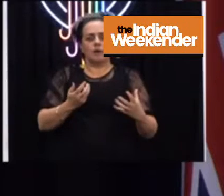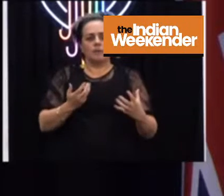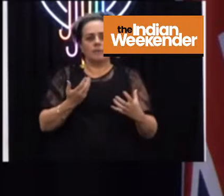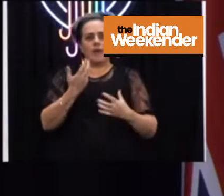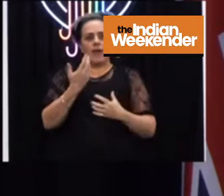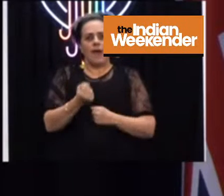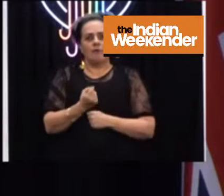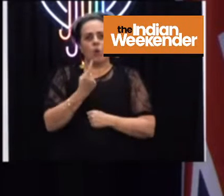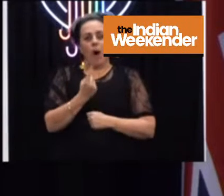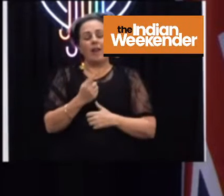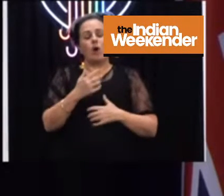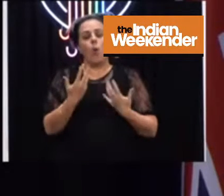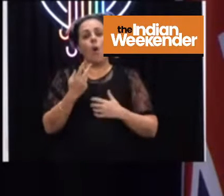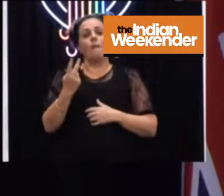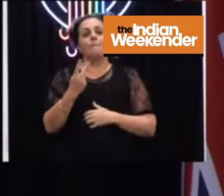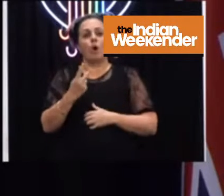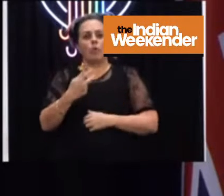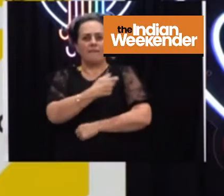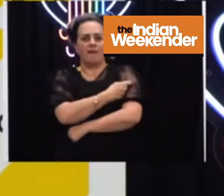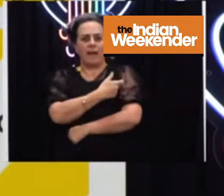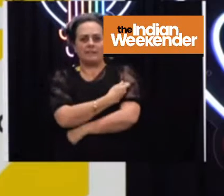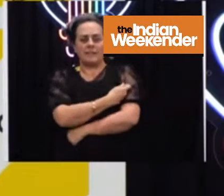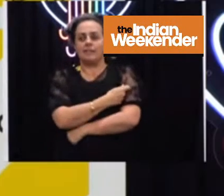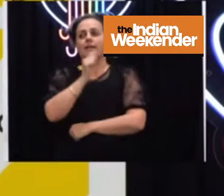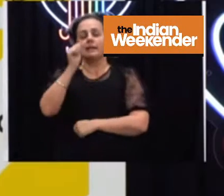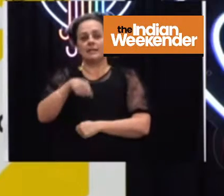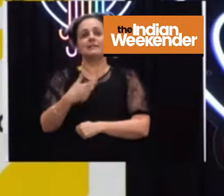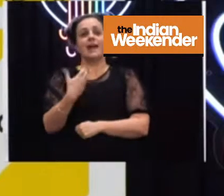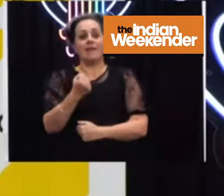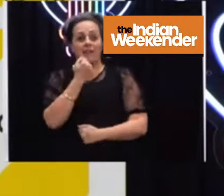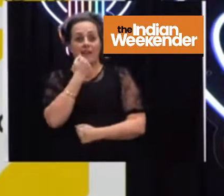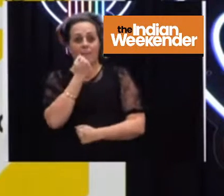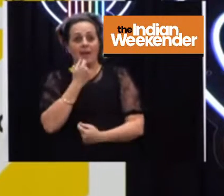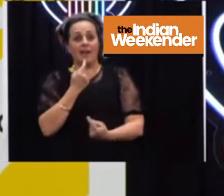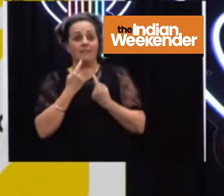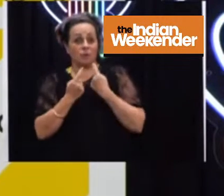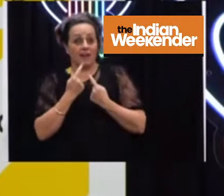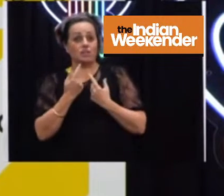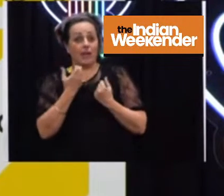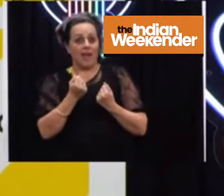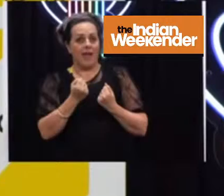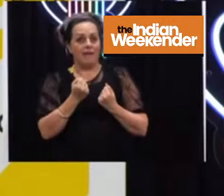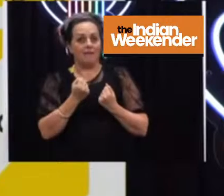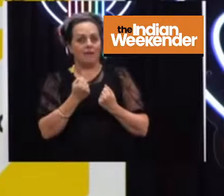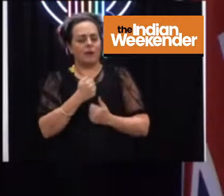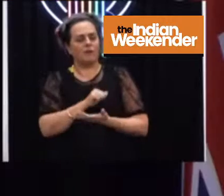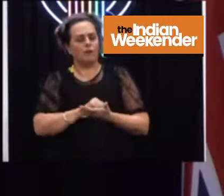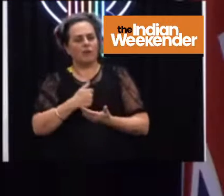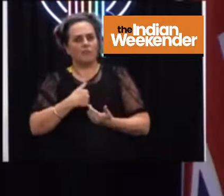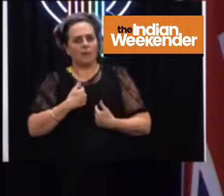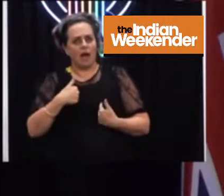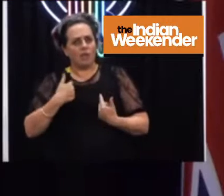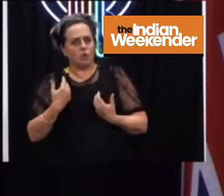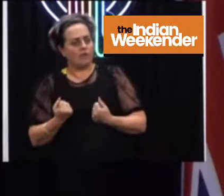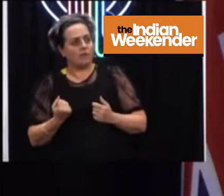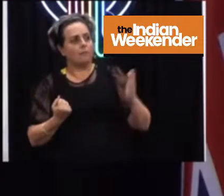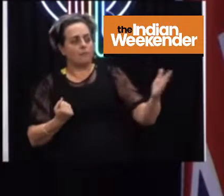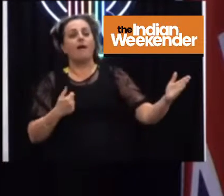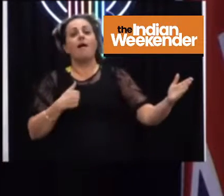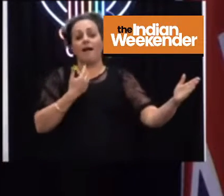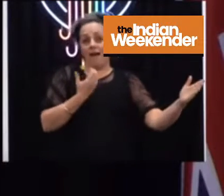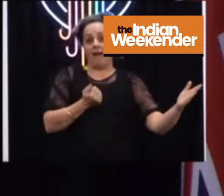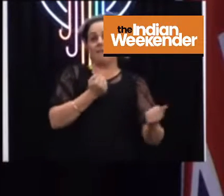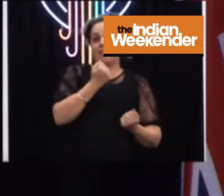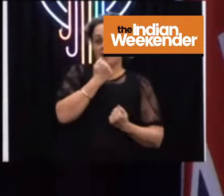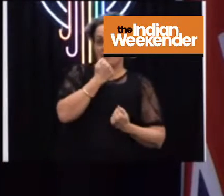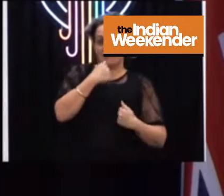one or both vaccines? Yes, we do have breakdowns on all of that. Forgive me, I Yes. don't have those figures in front of me right now. I've got them here, and I mentioned